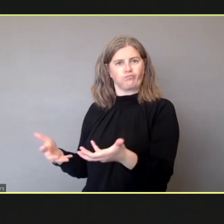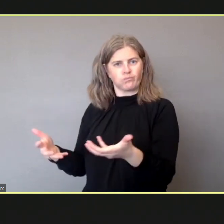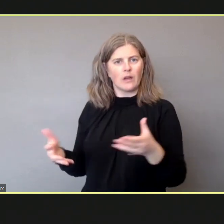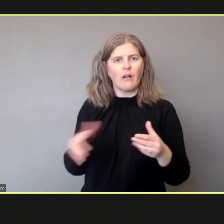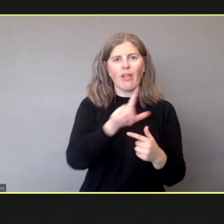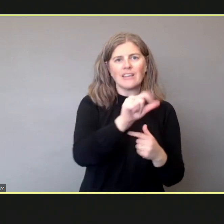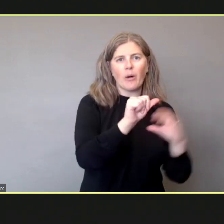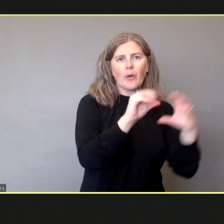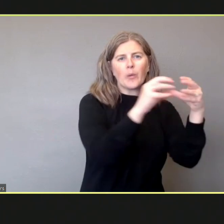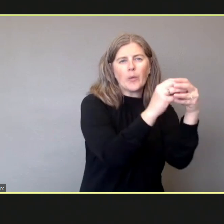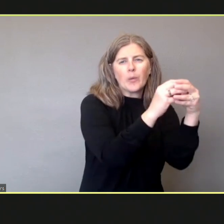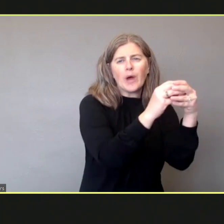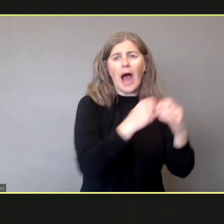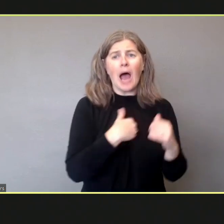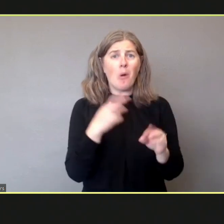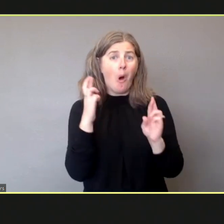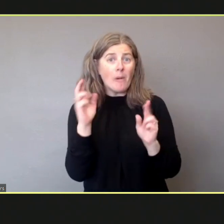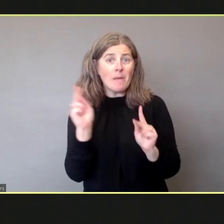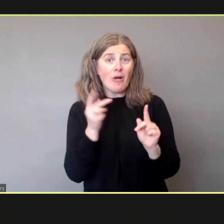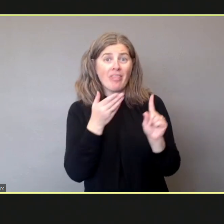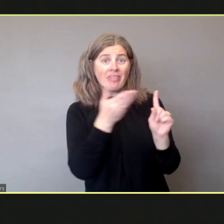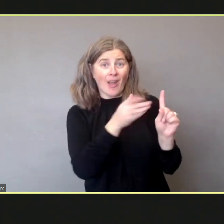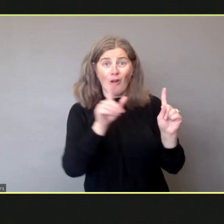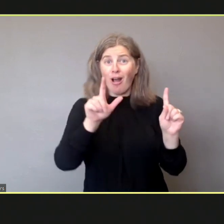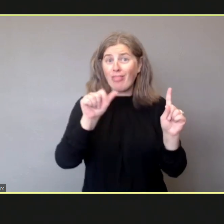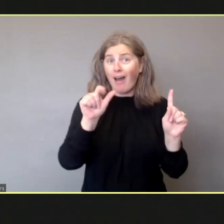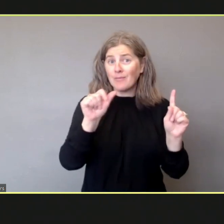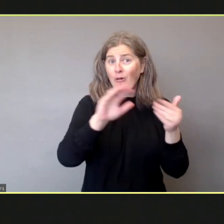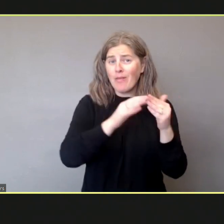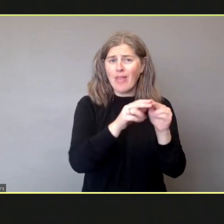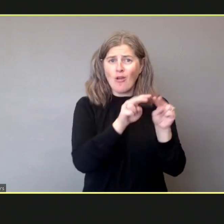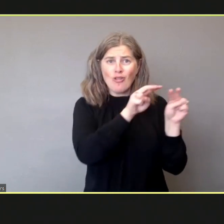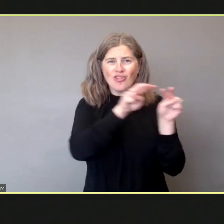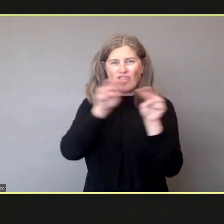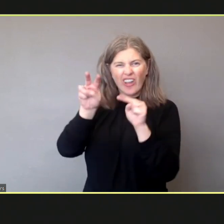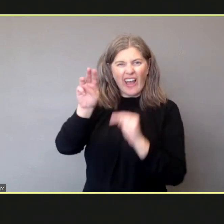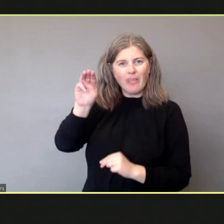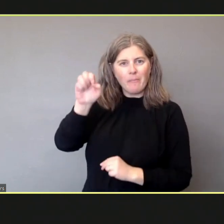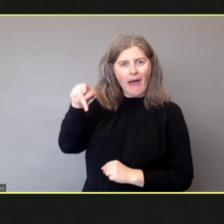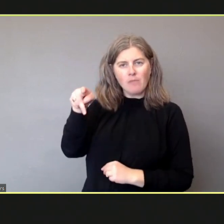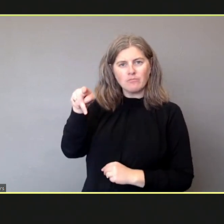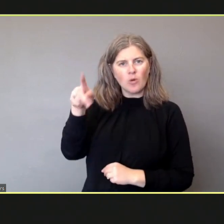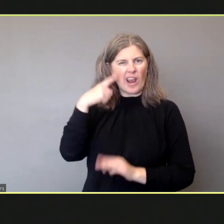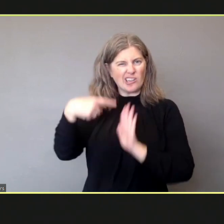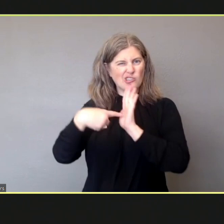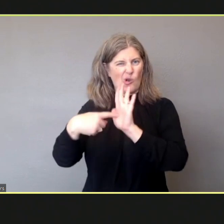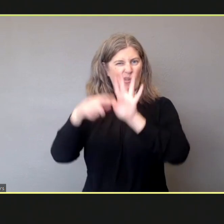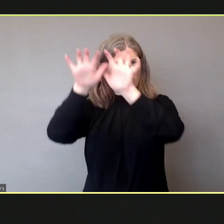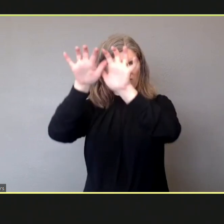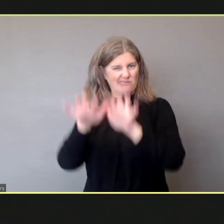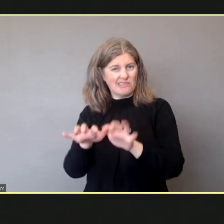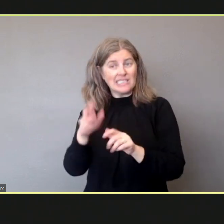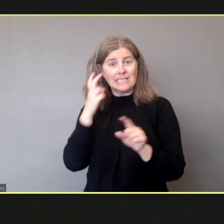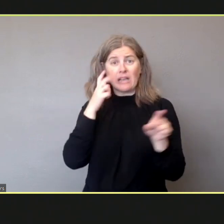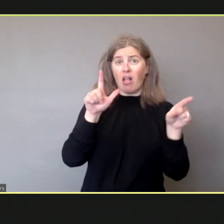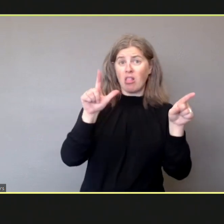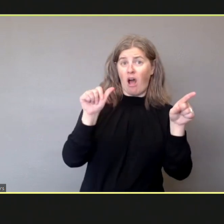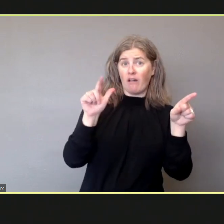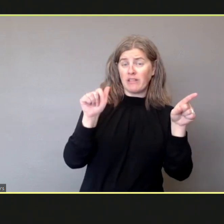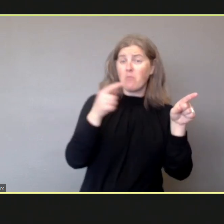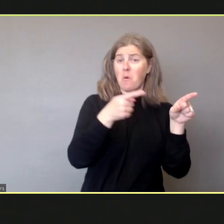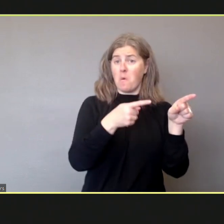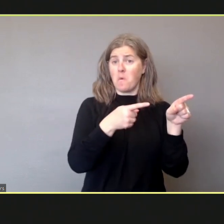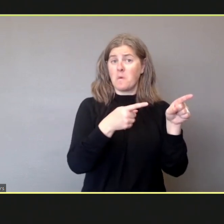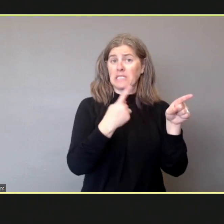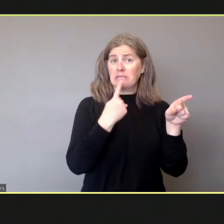that people in the Los Alamos community are looking at that map that I showed earlier, seeing that Los Alamos County